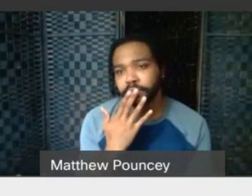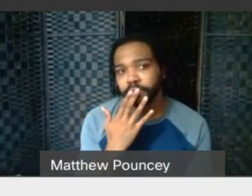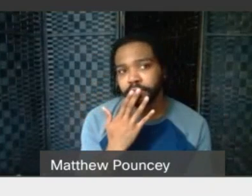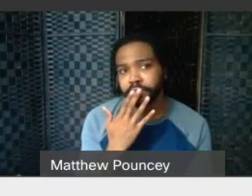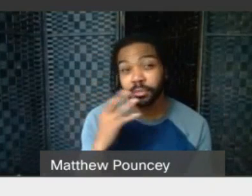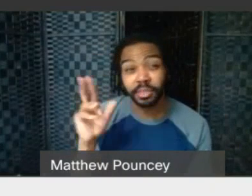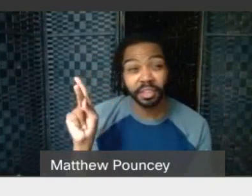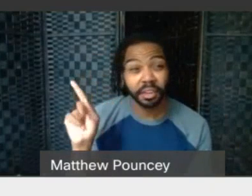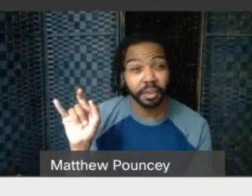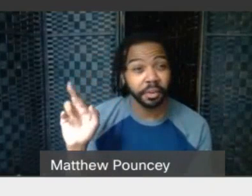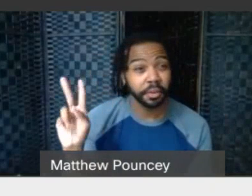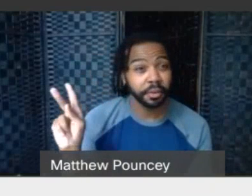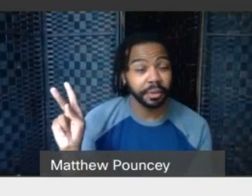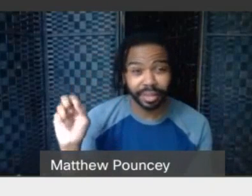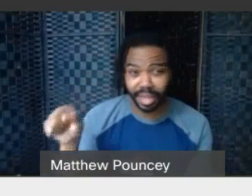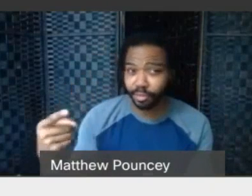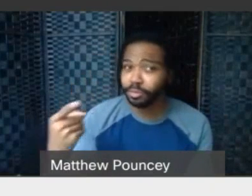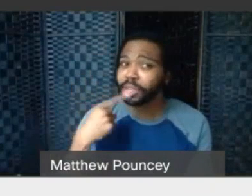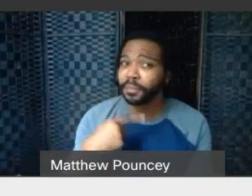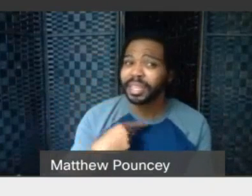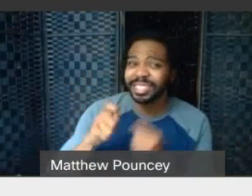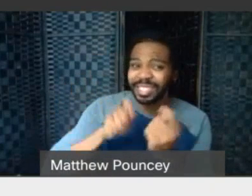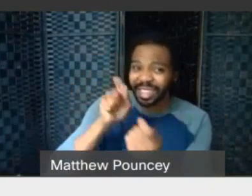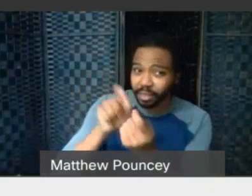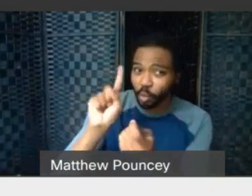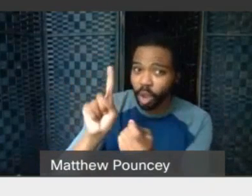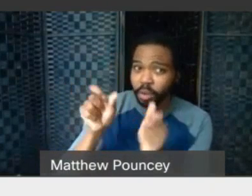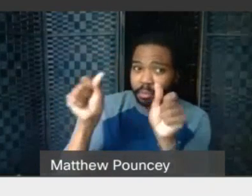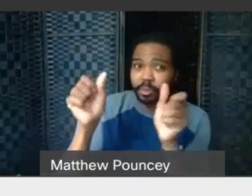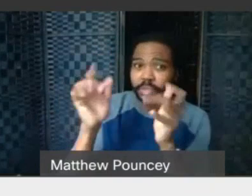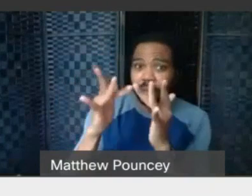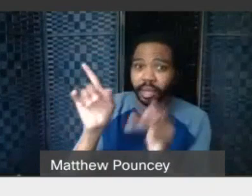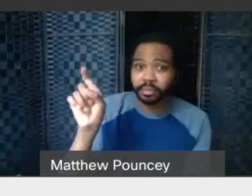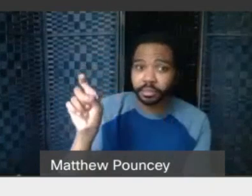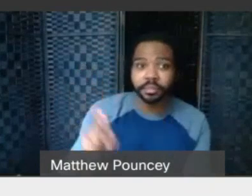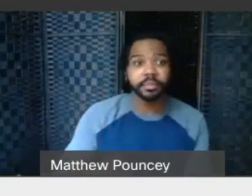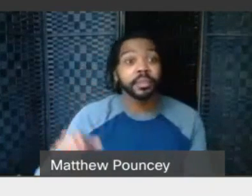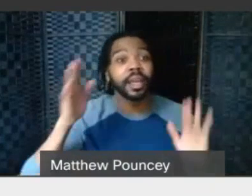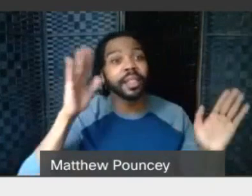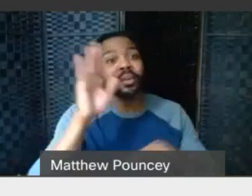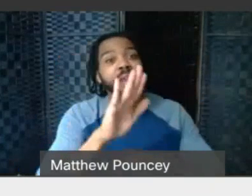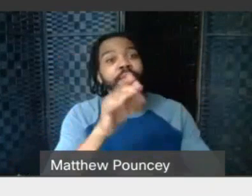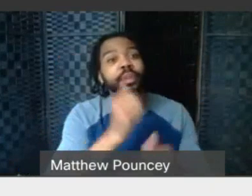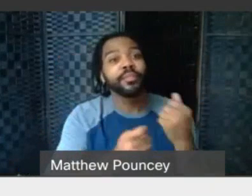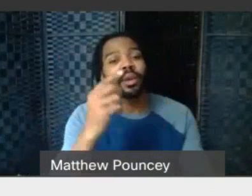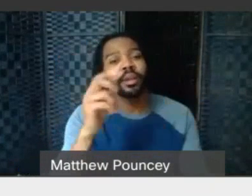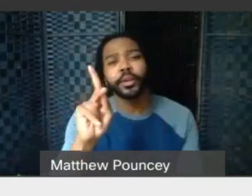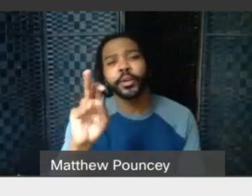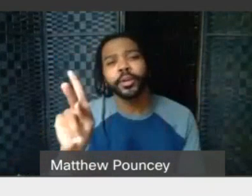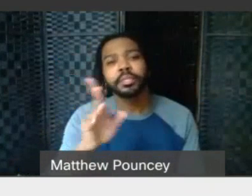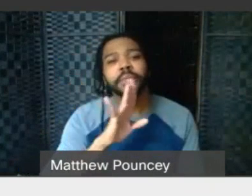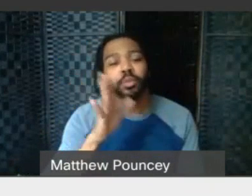Kirk is here, he could say exactly where it will be on the website. Good afternoon, everyone. We will be publishing it on the main